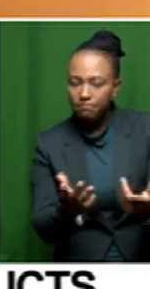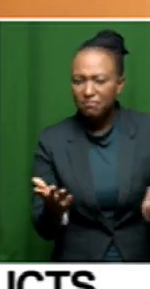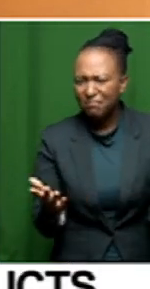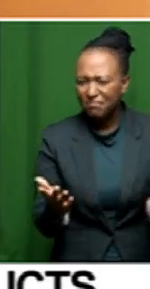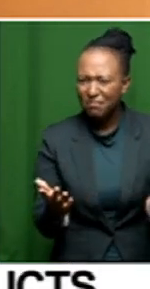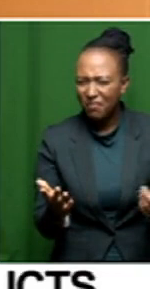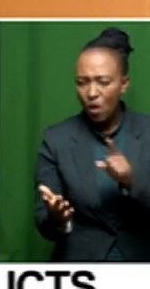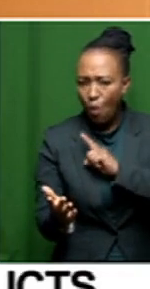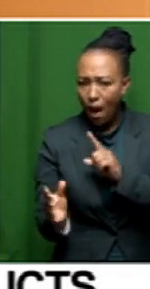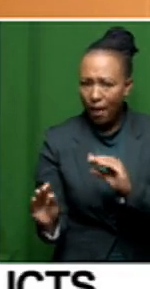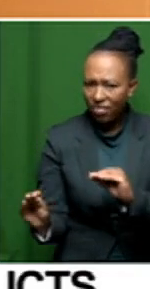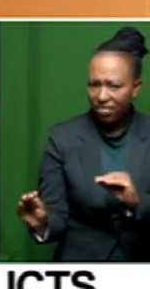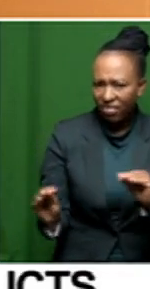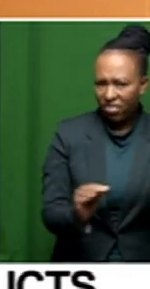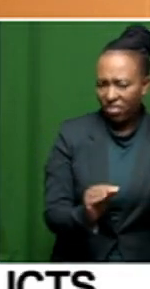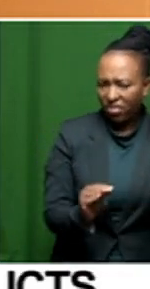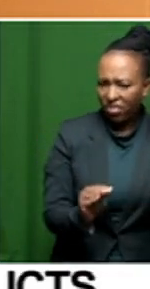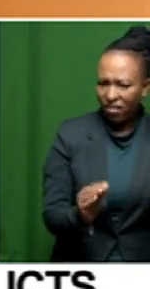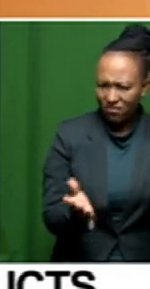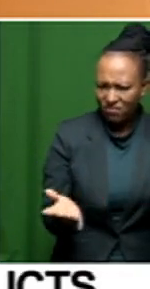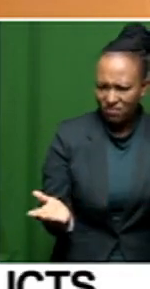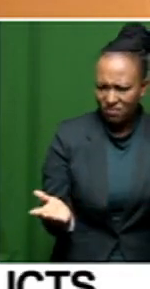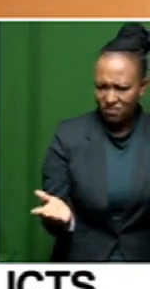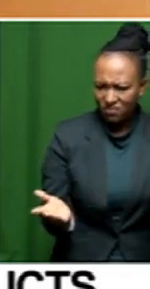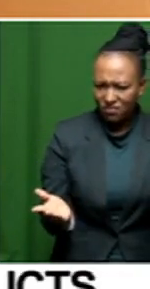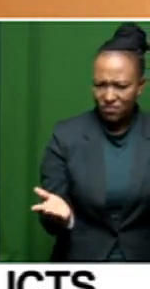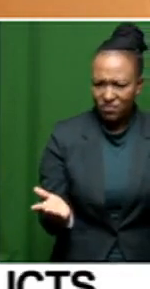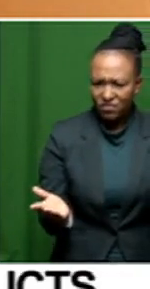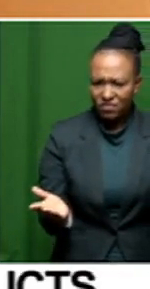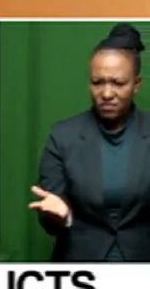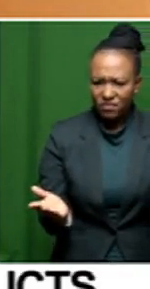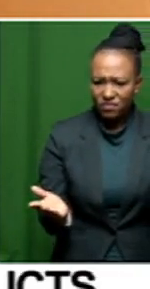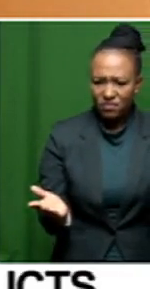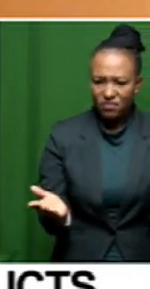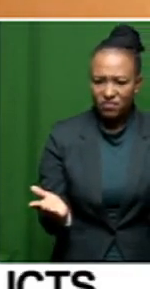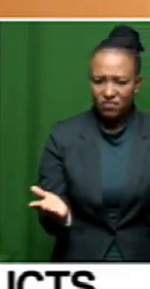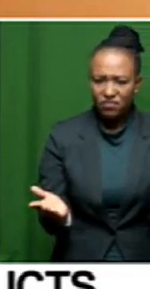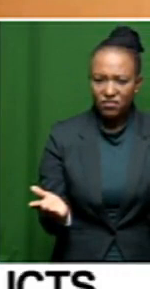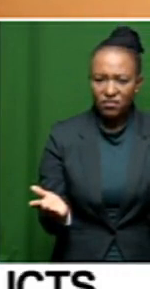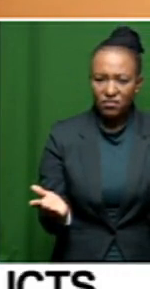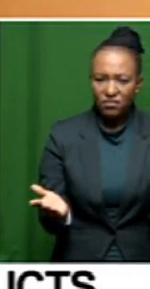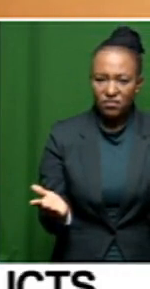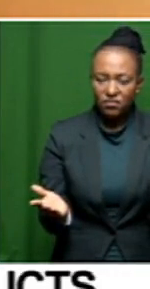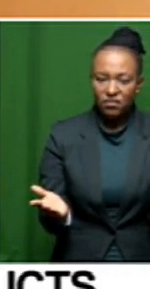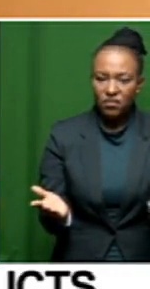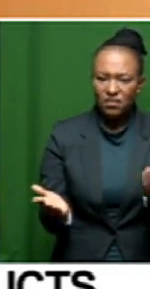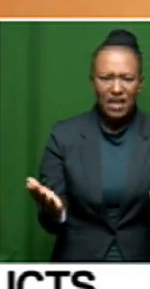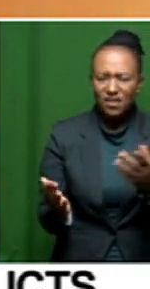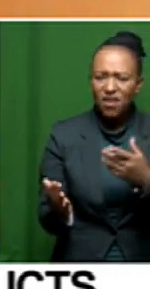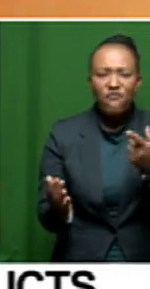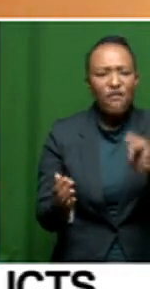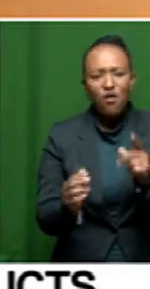to why these delays are taking place? Because in the absence of that, Ms. Ngwenya, what was the